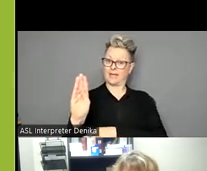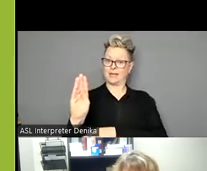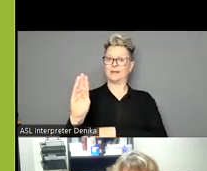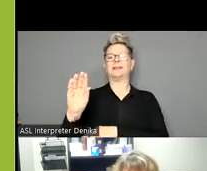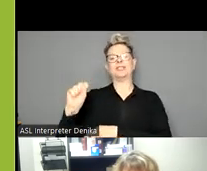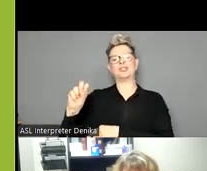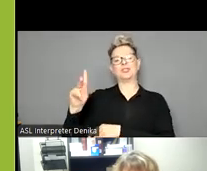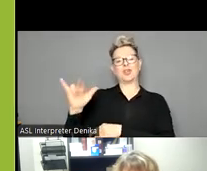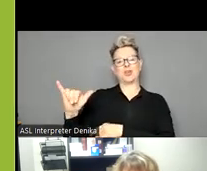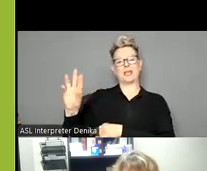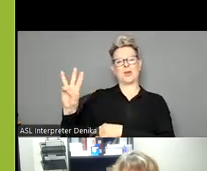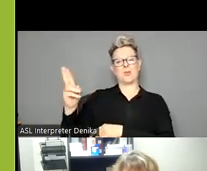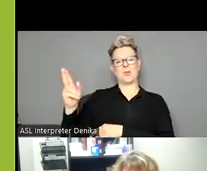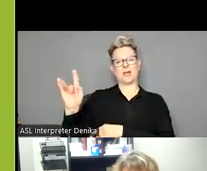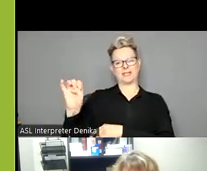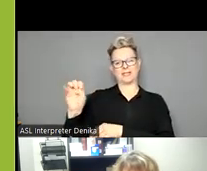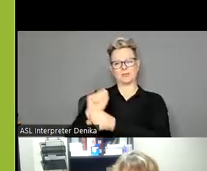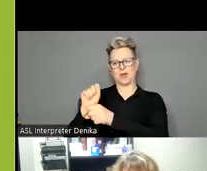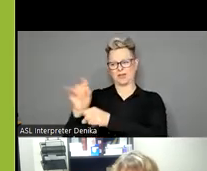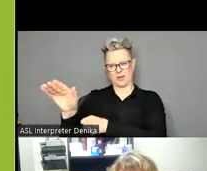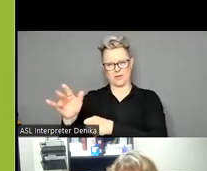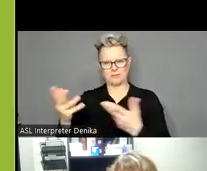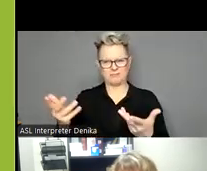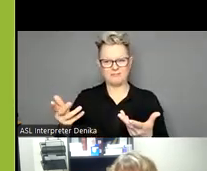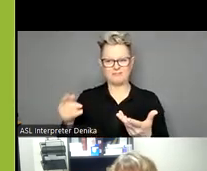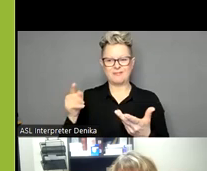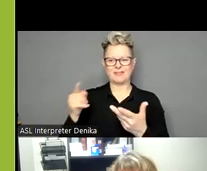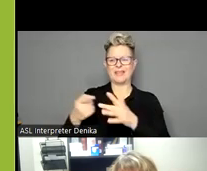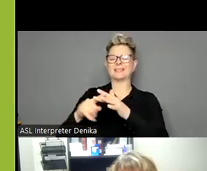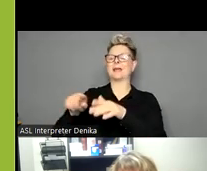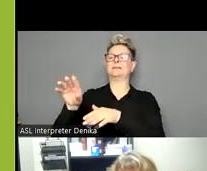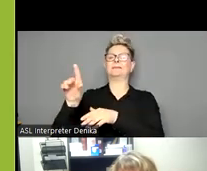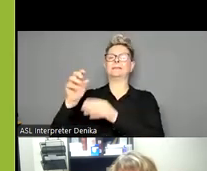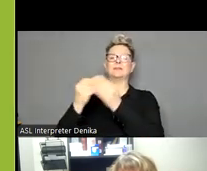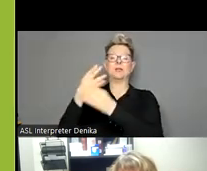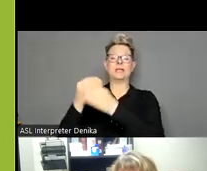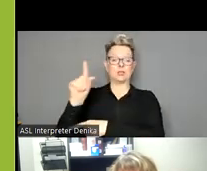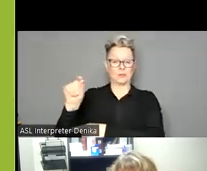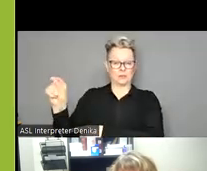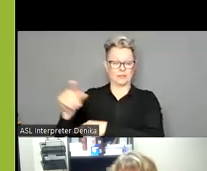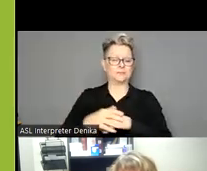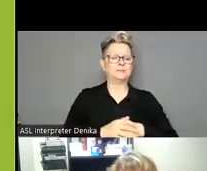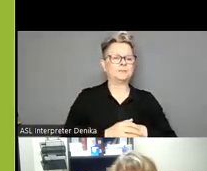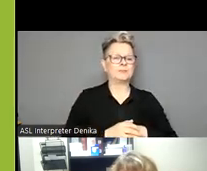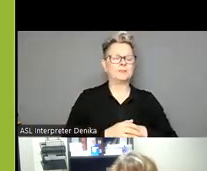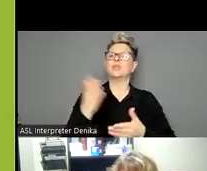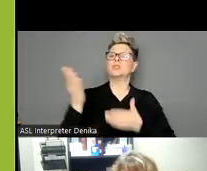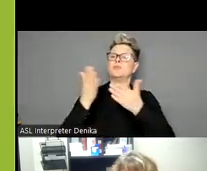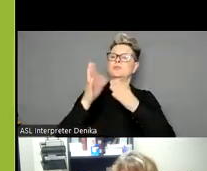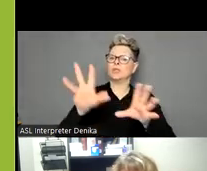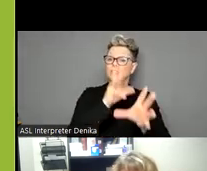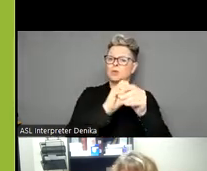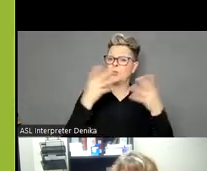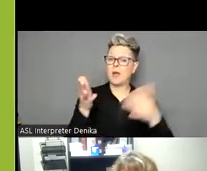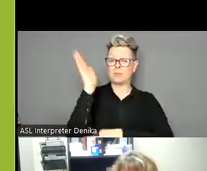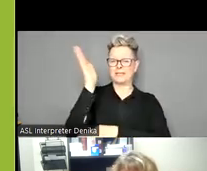works. And we started that office in the spring of 2020. Now, our services include presentations like